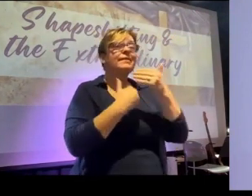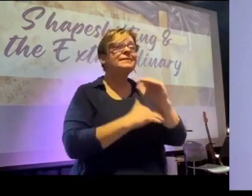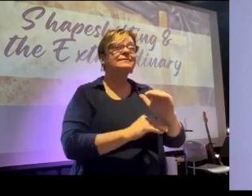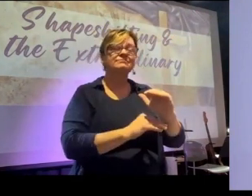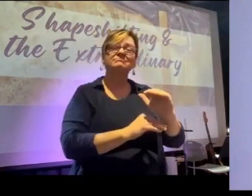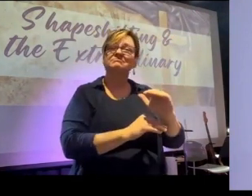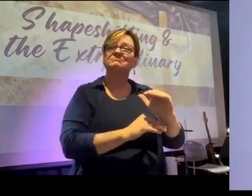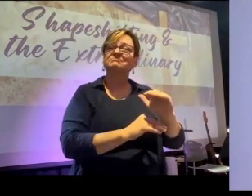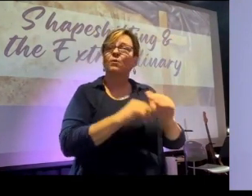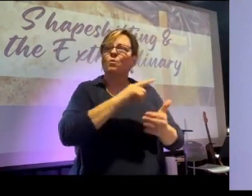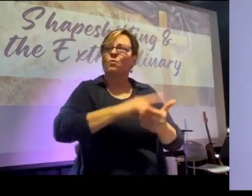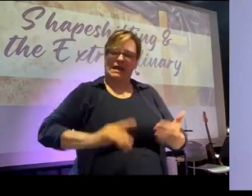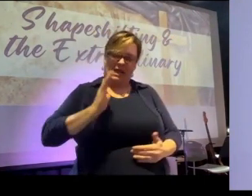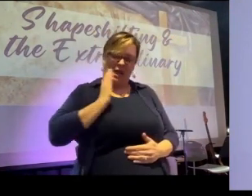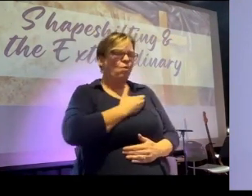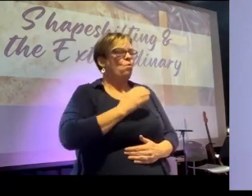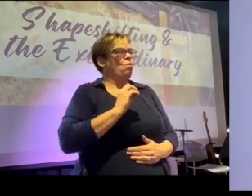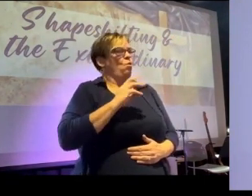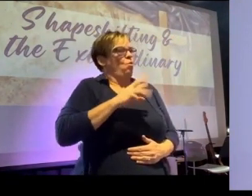by your will